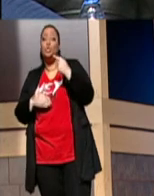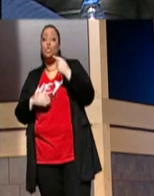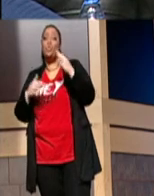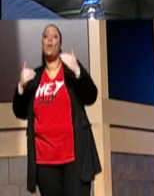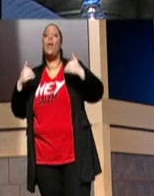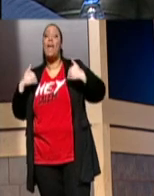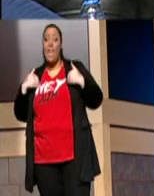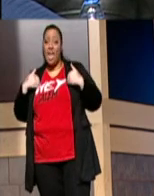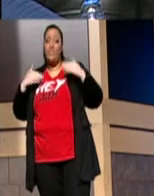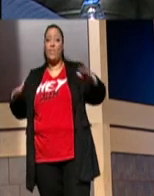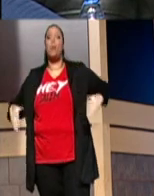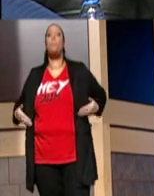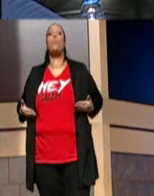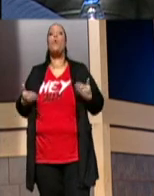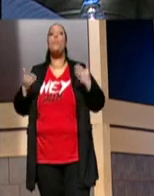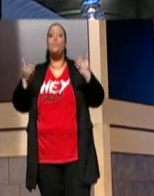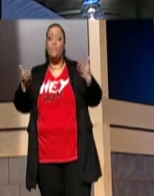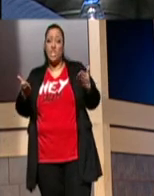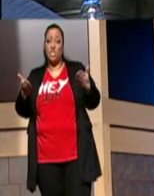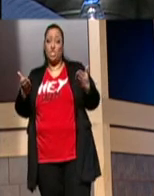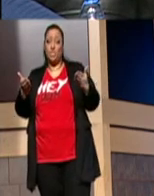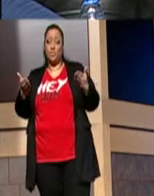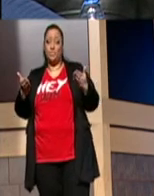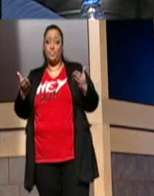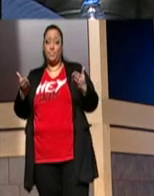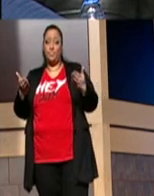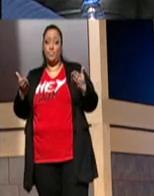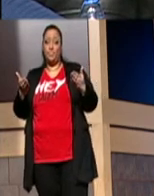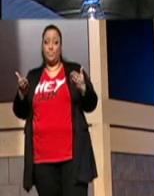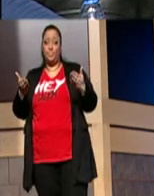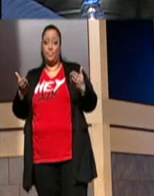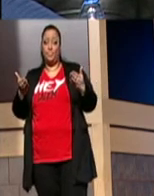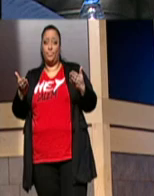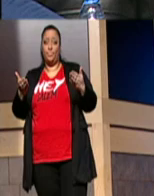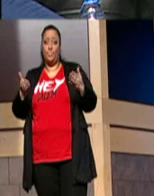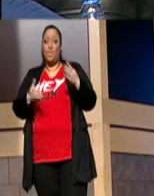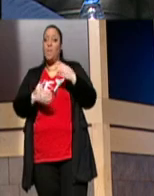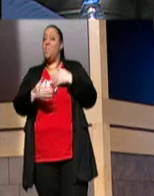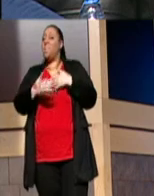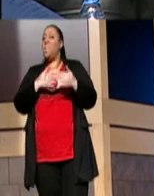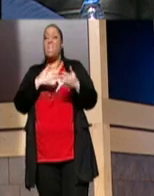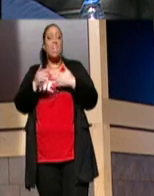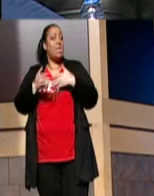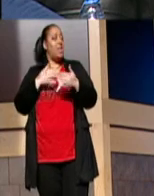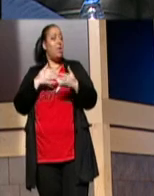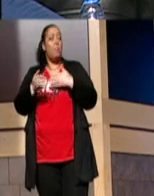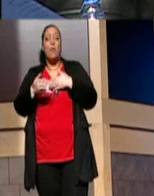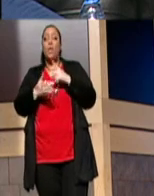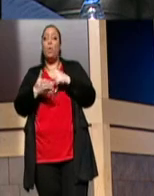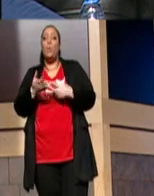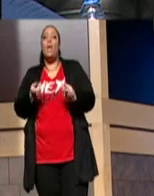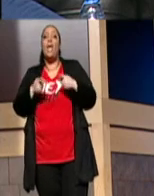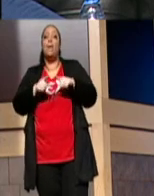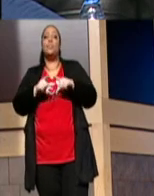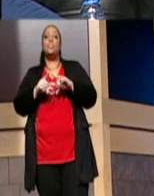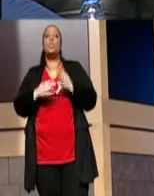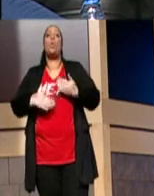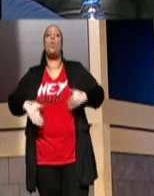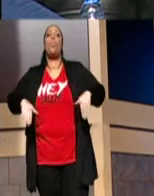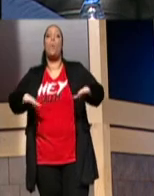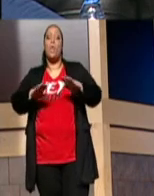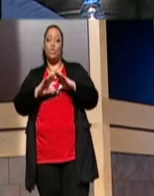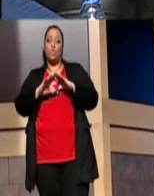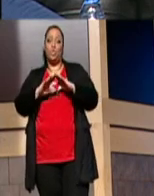having provision. Thank you, Jesus. Independent Glory. Of what the environment is around you. See what it says about that,